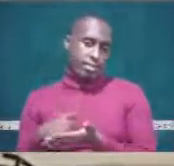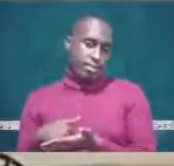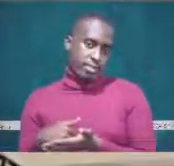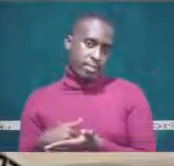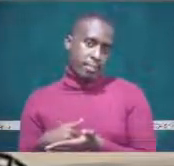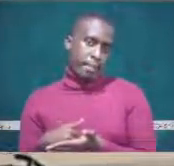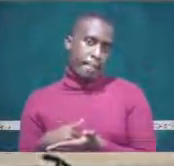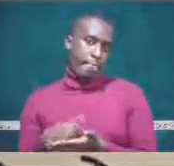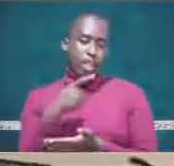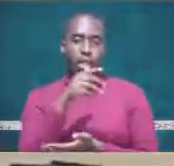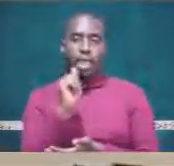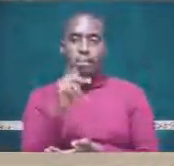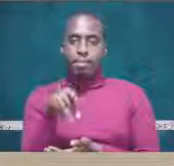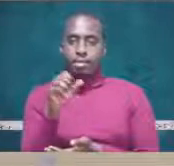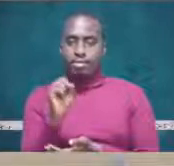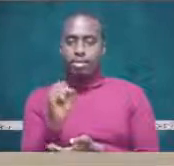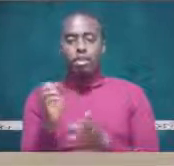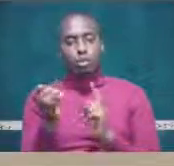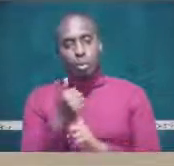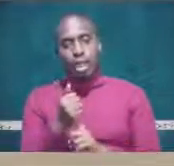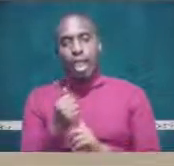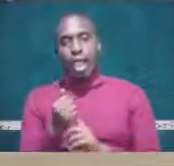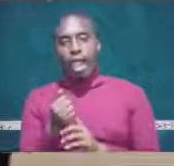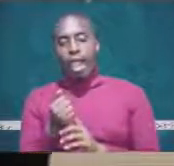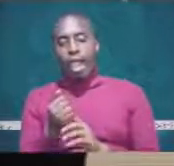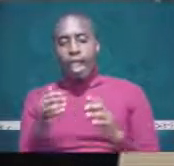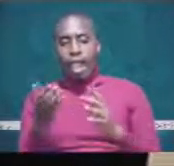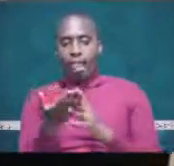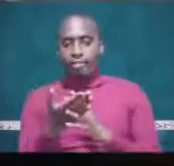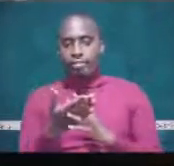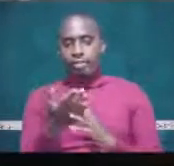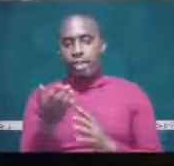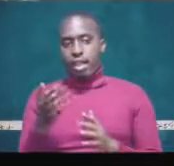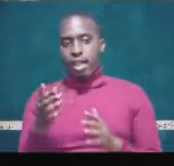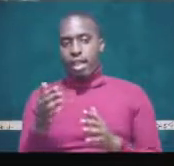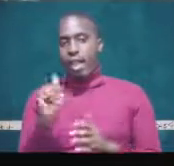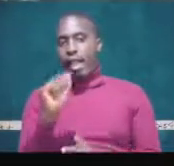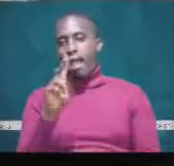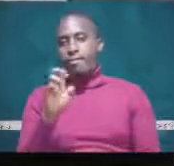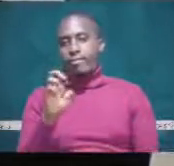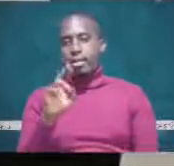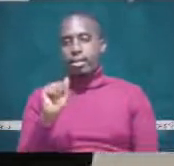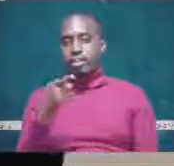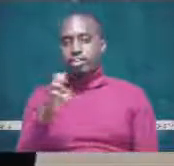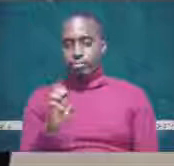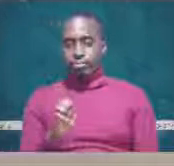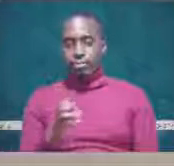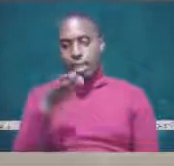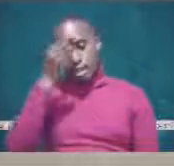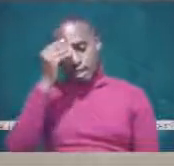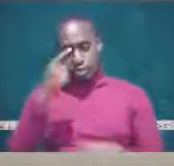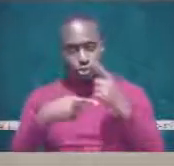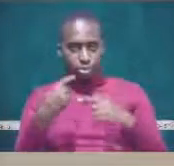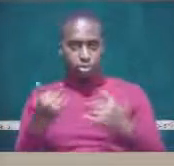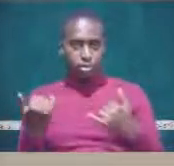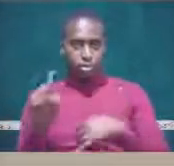That is average. That is how we get the average propensity to save. Learners, let's continue with our